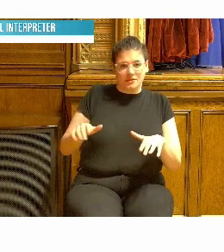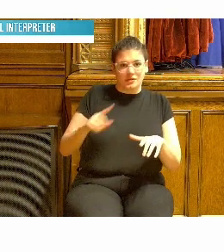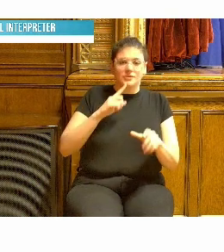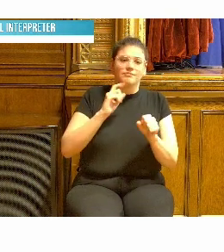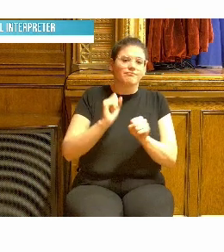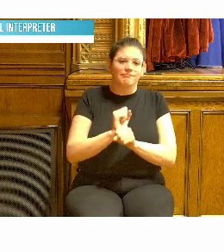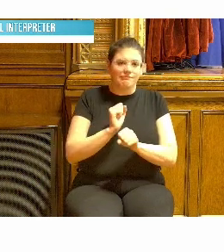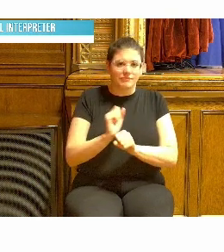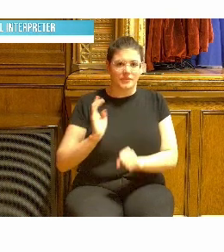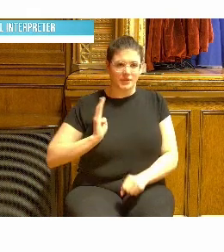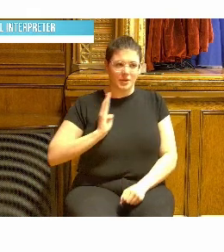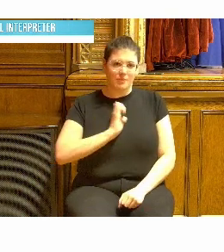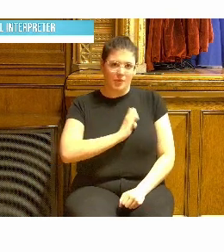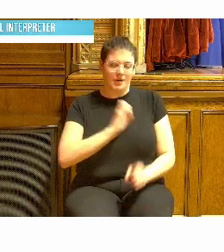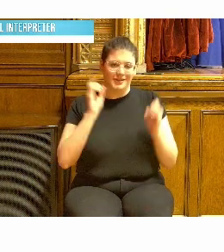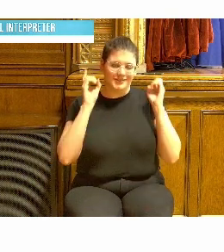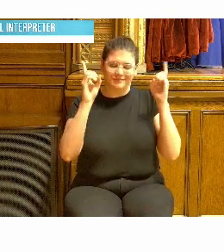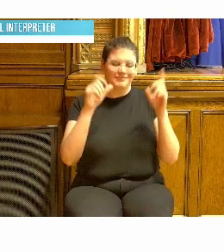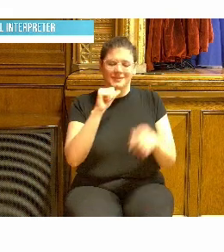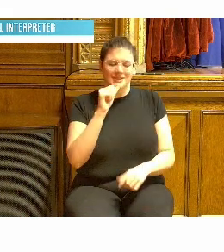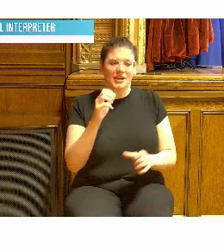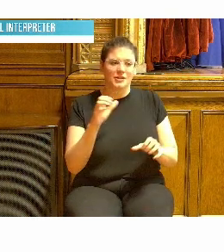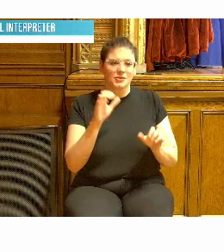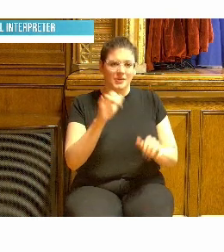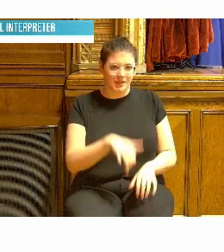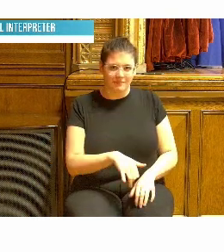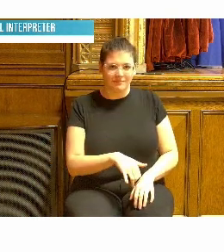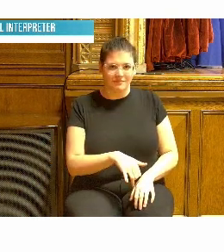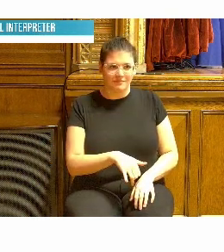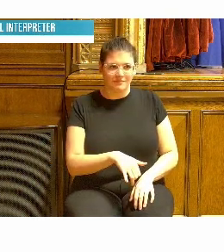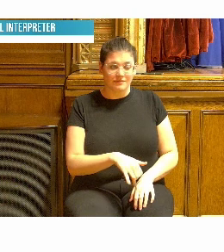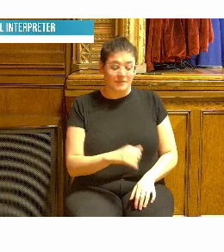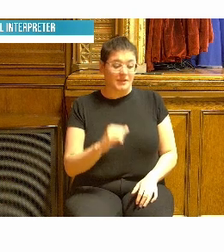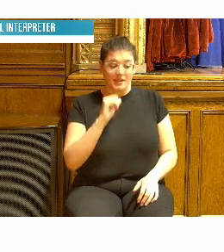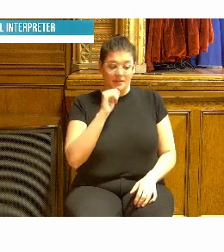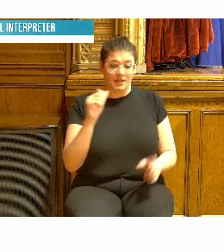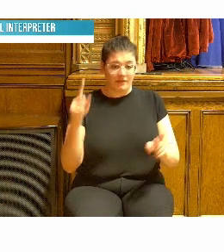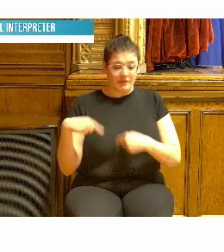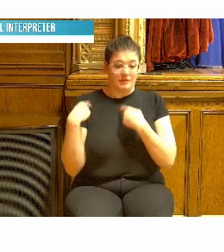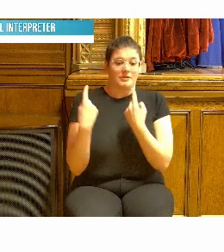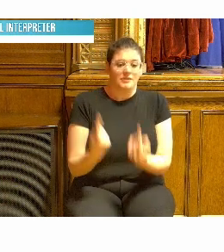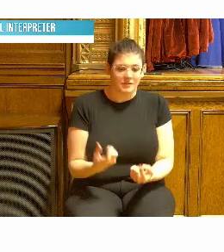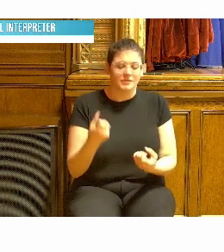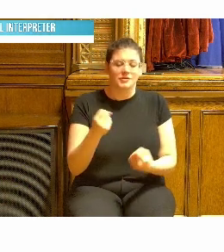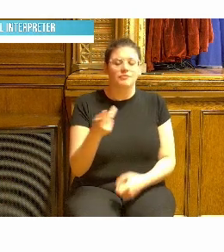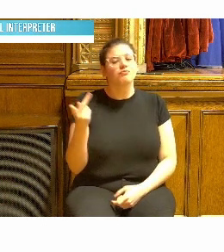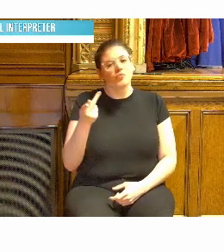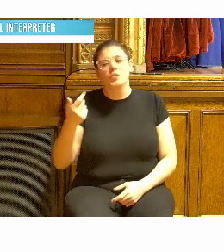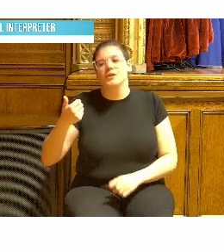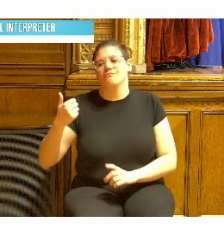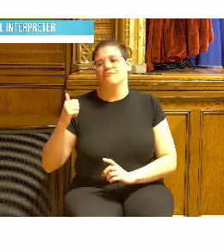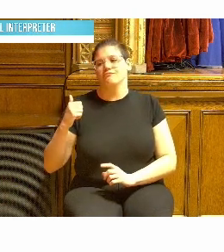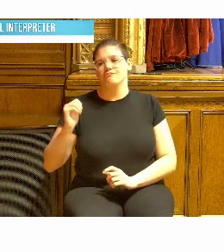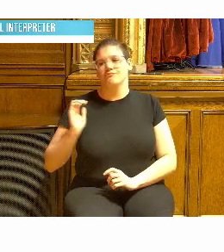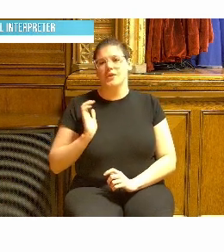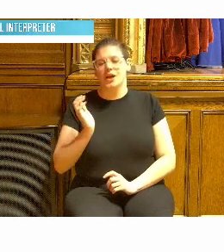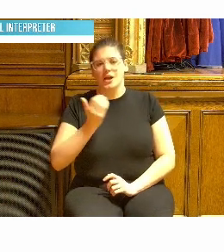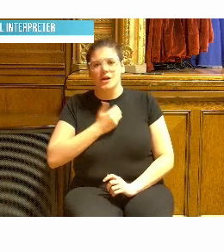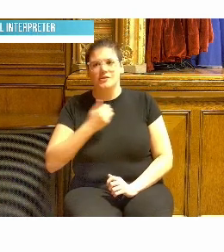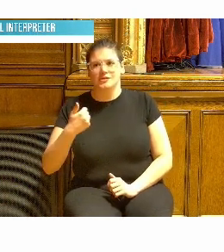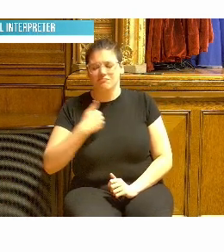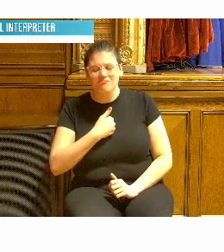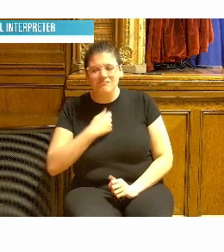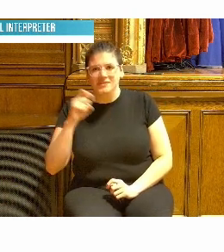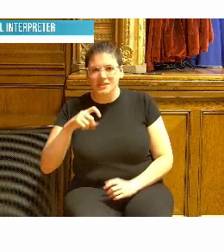it. They haven't done it this far, they're not going to do it. So we have to do it ourselves. And again, thank you